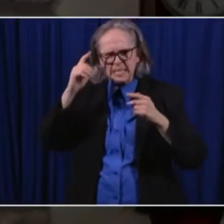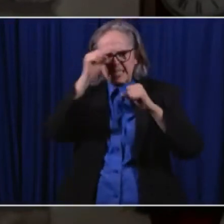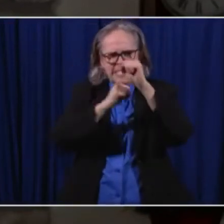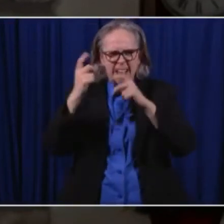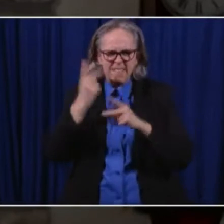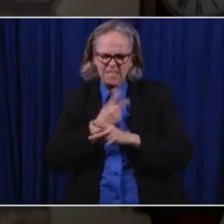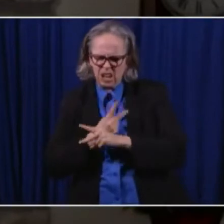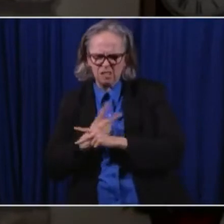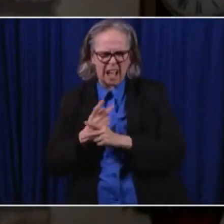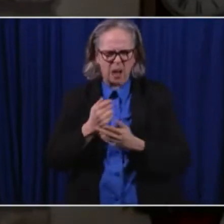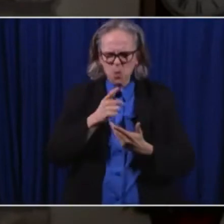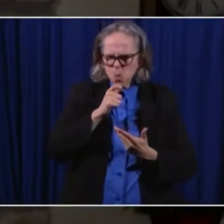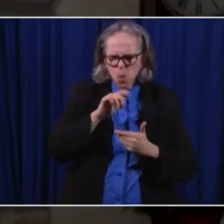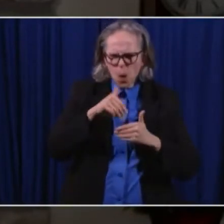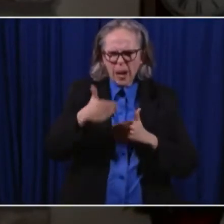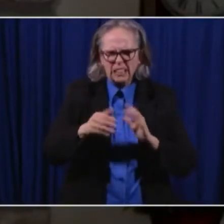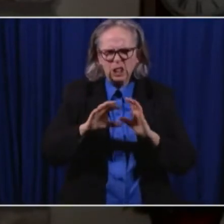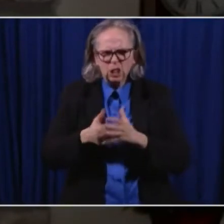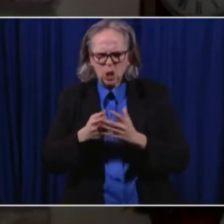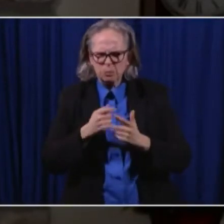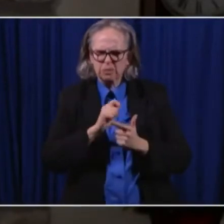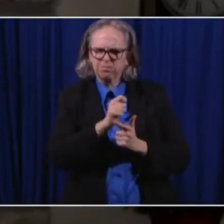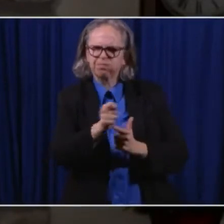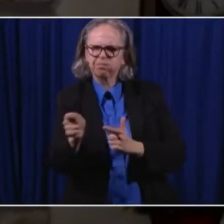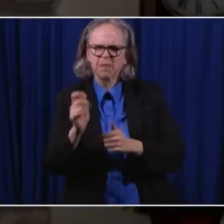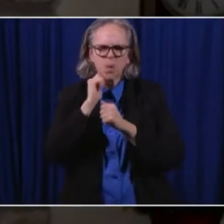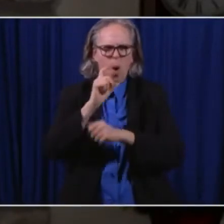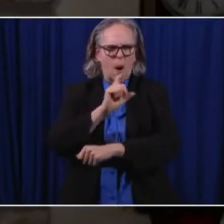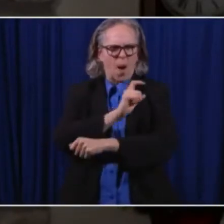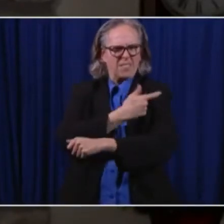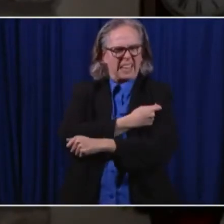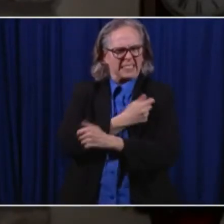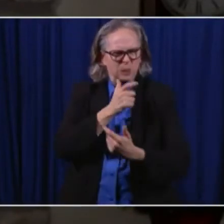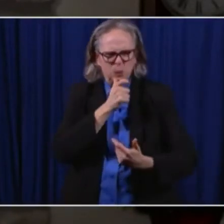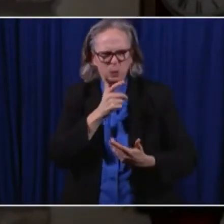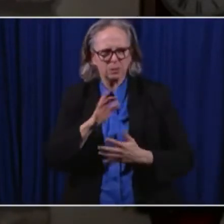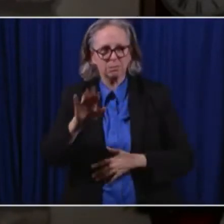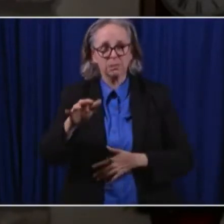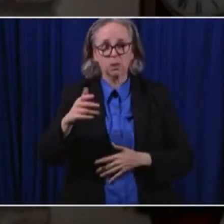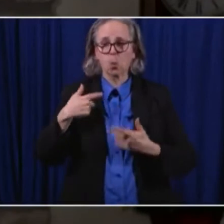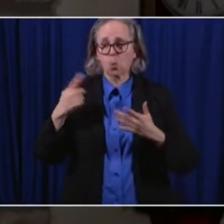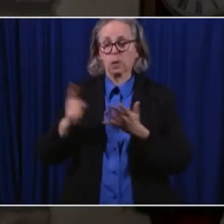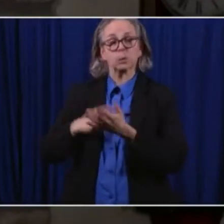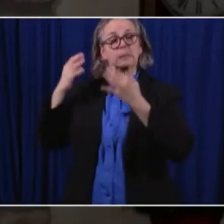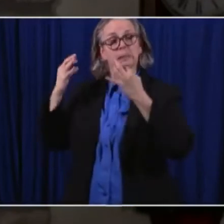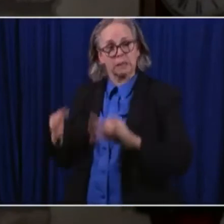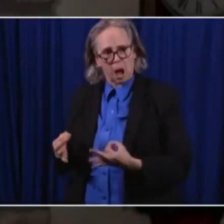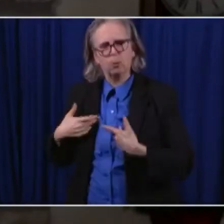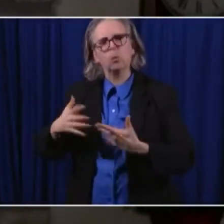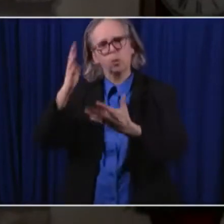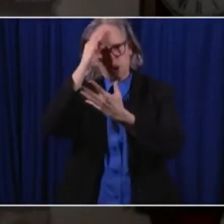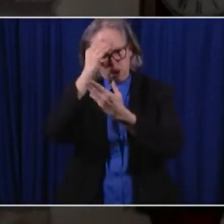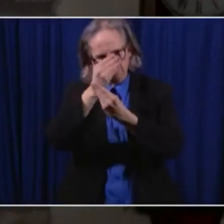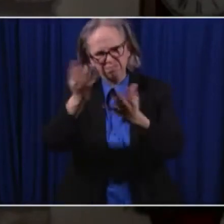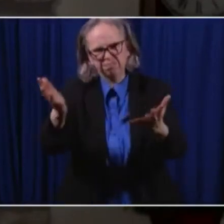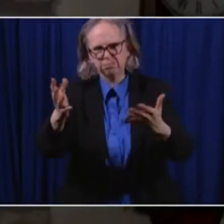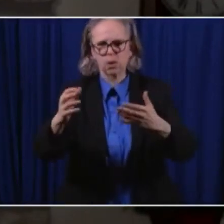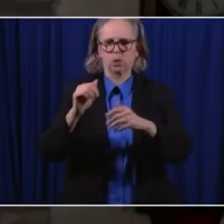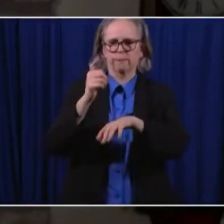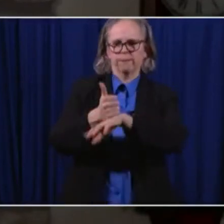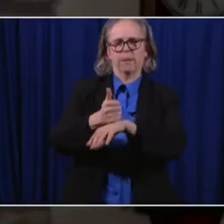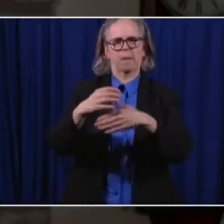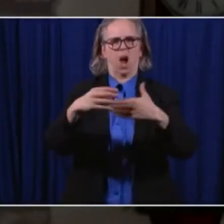working on this. So we'll try to give people the guidance as soon as we can, as soon as we've kind of taken everything into